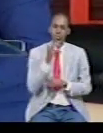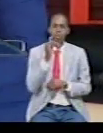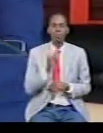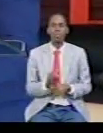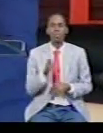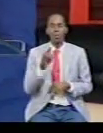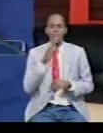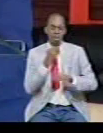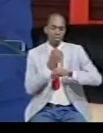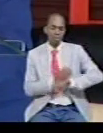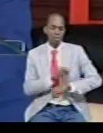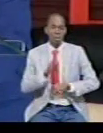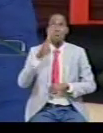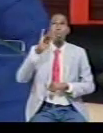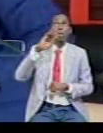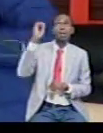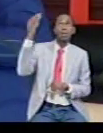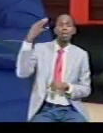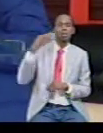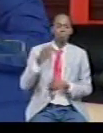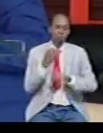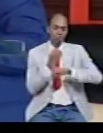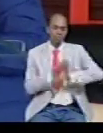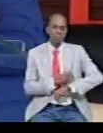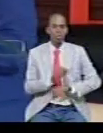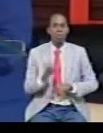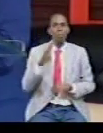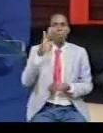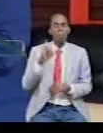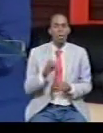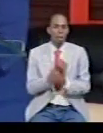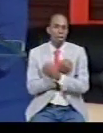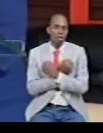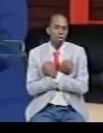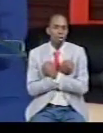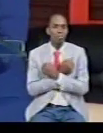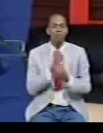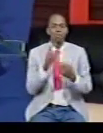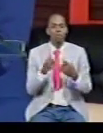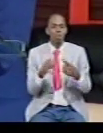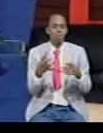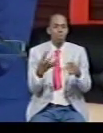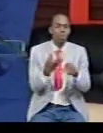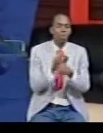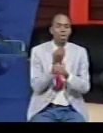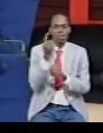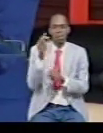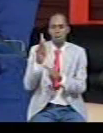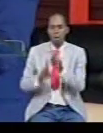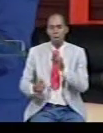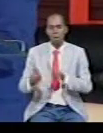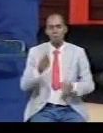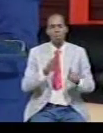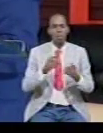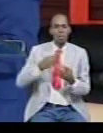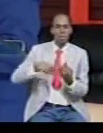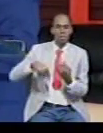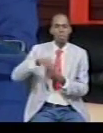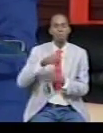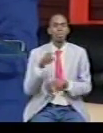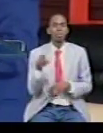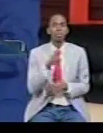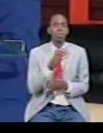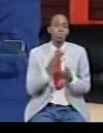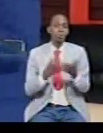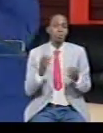by grace, and you are contending by love to win the people around you. Some of them are high,